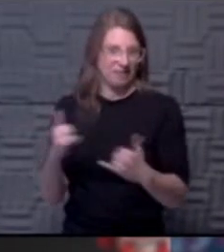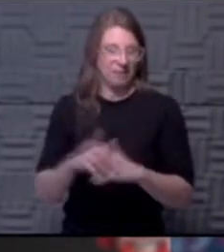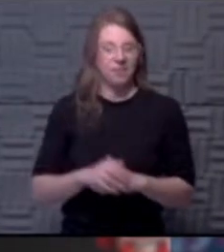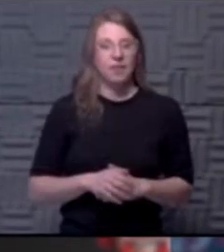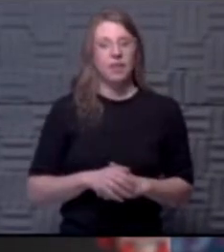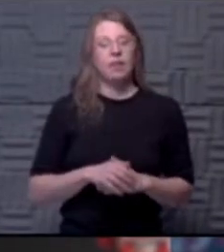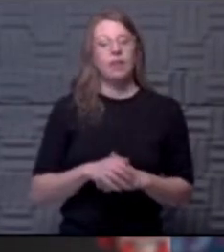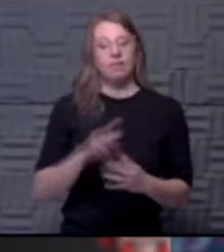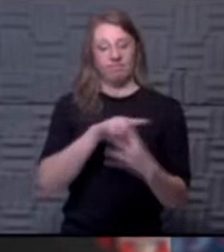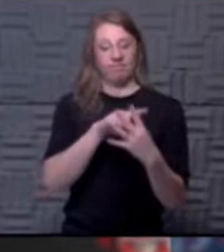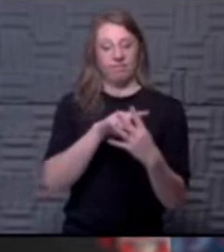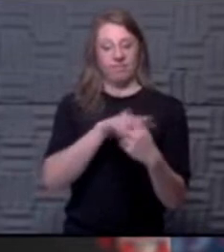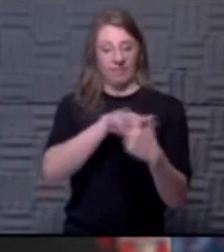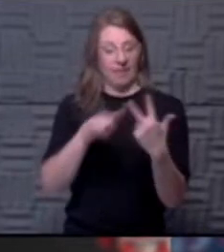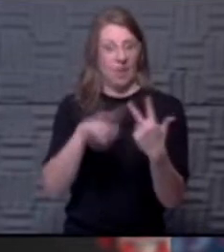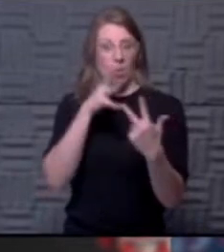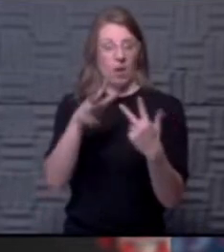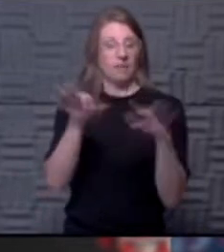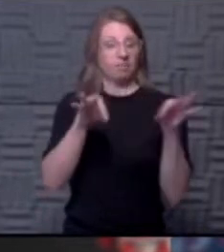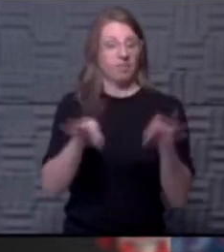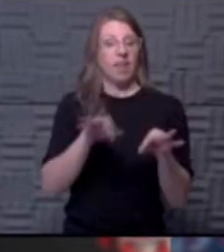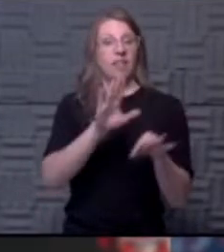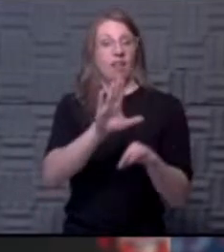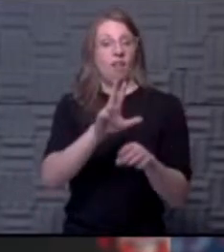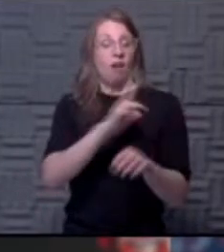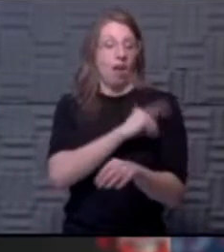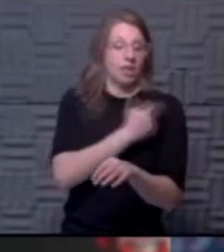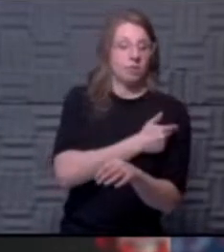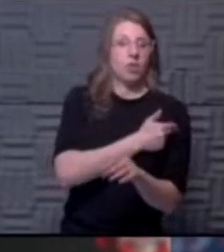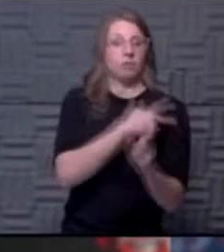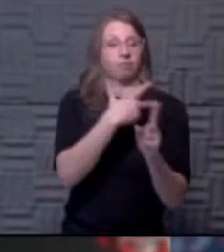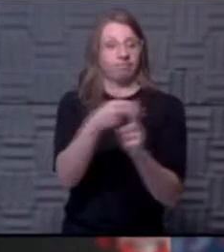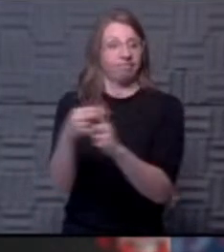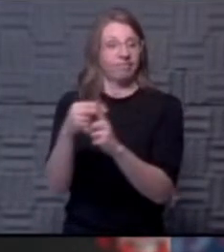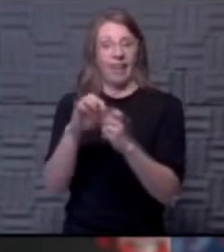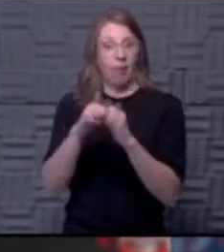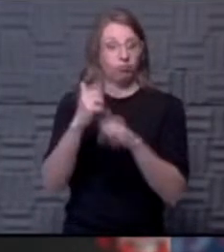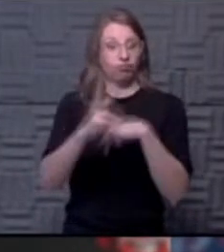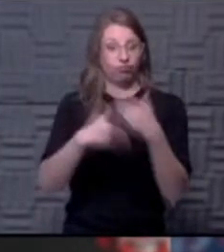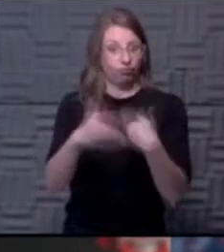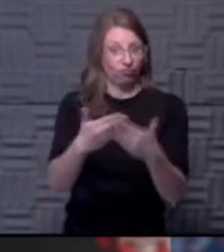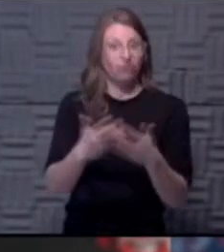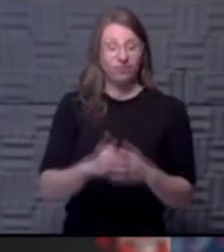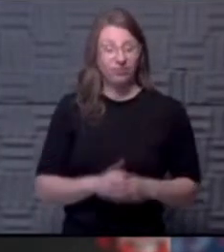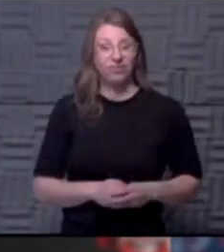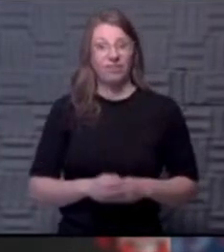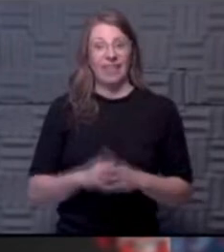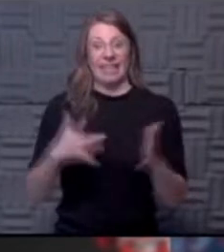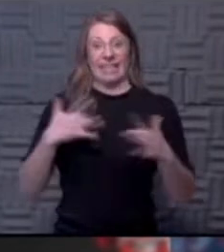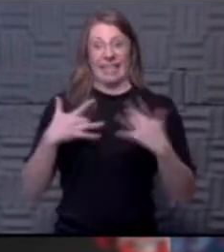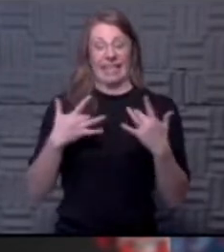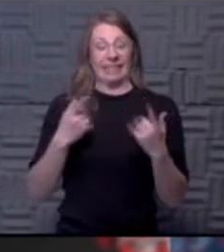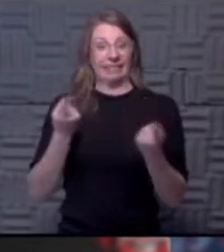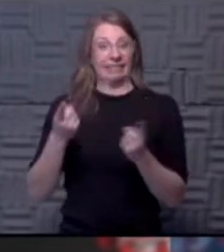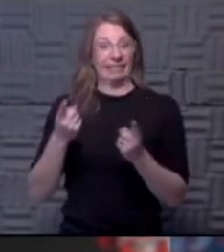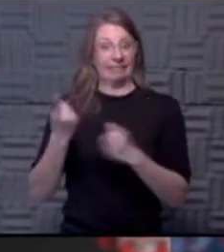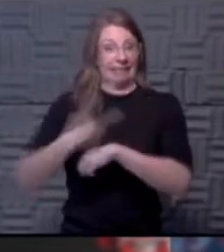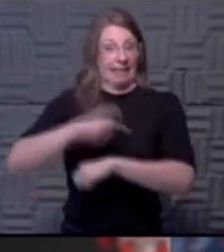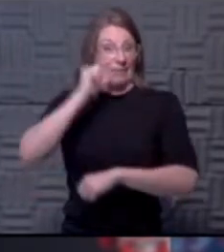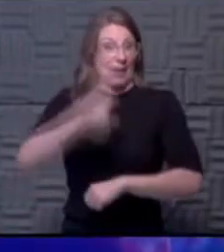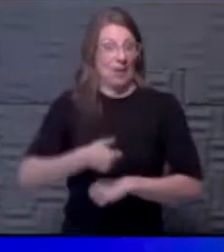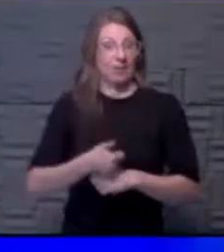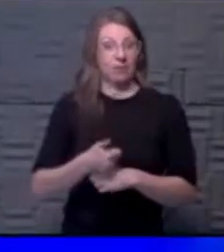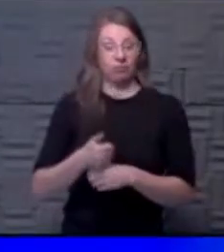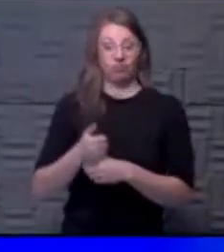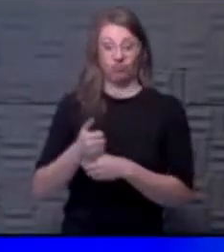how vaccinations are going in their hospitals and their patient populations. So, exciting day tomorrow. Dana, as we